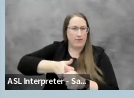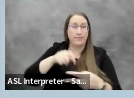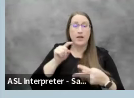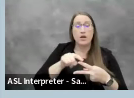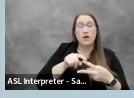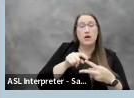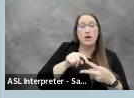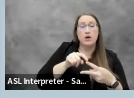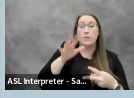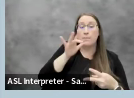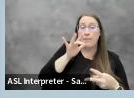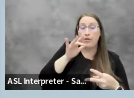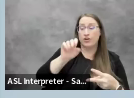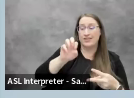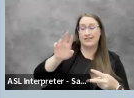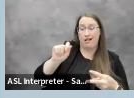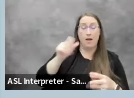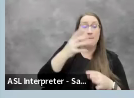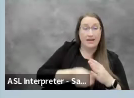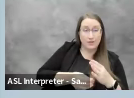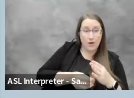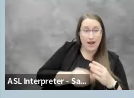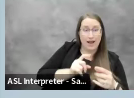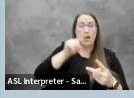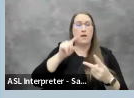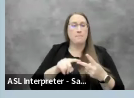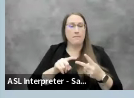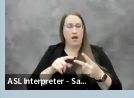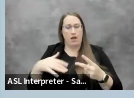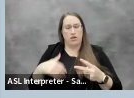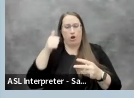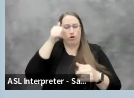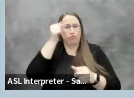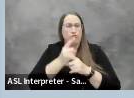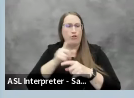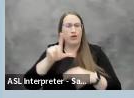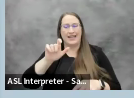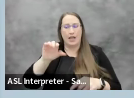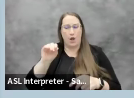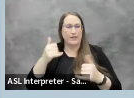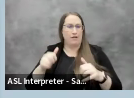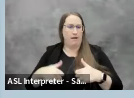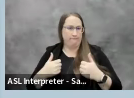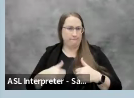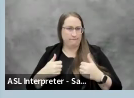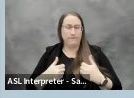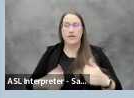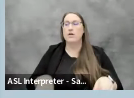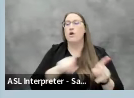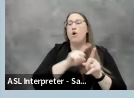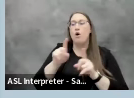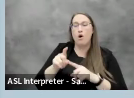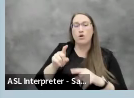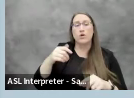away before Pamela, but Pamela's younger brother, Leo, was still alive when Pamela passed. And then Pamela also had